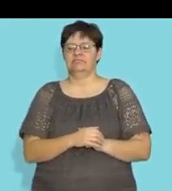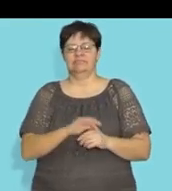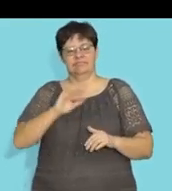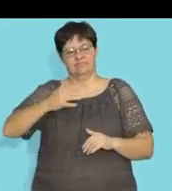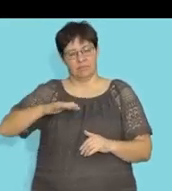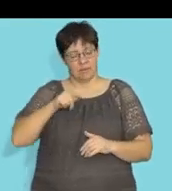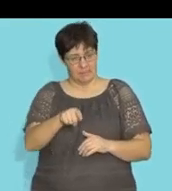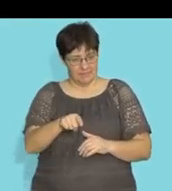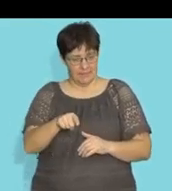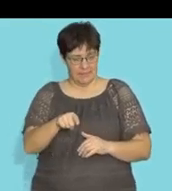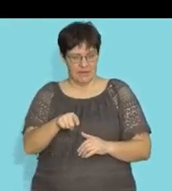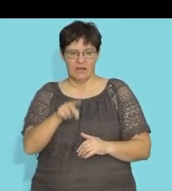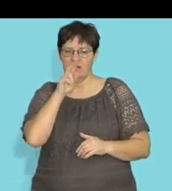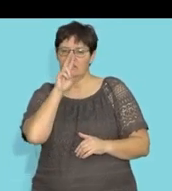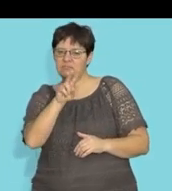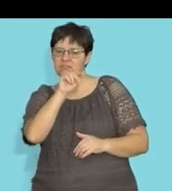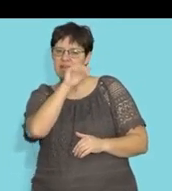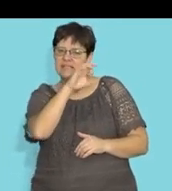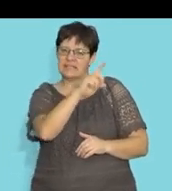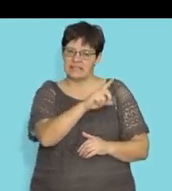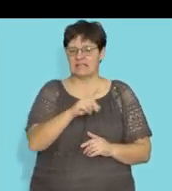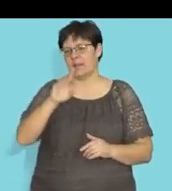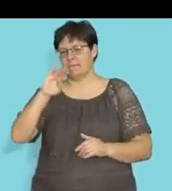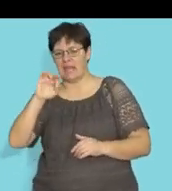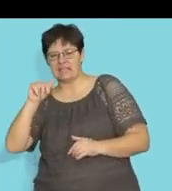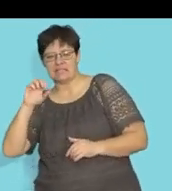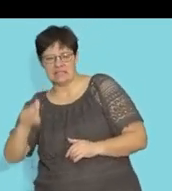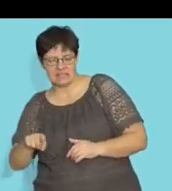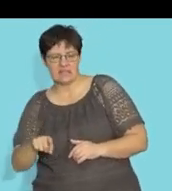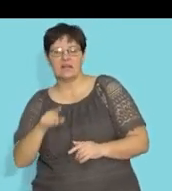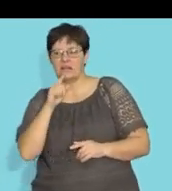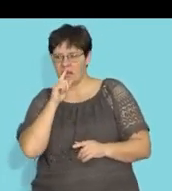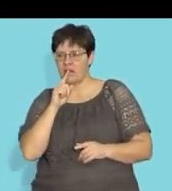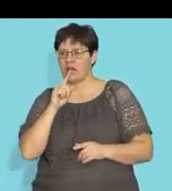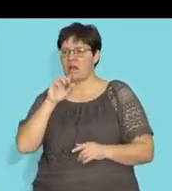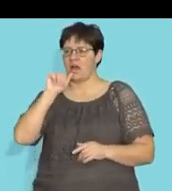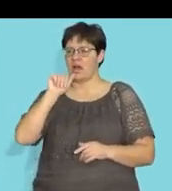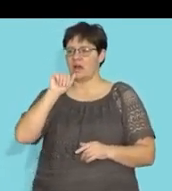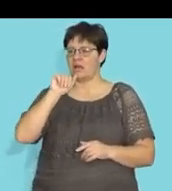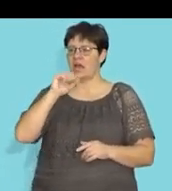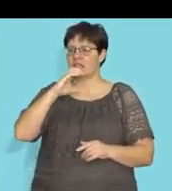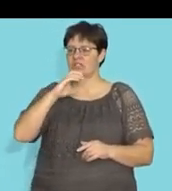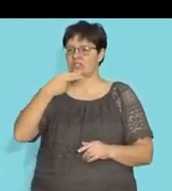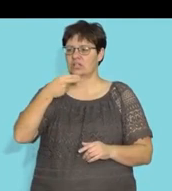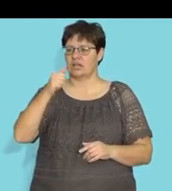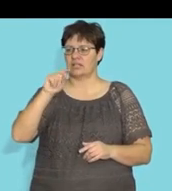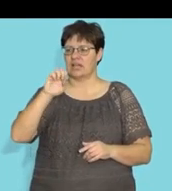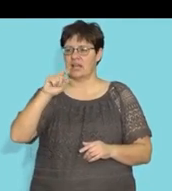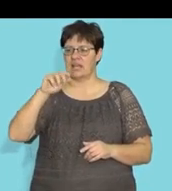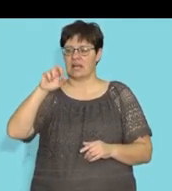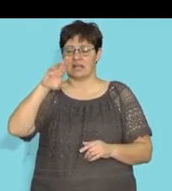equilibrium, where we will look at acids and bases and apply Le Chatelier's principle to acids and bases.